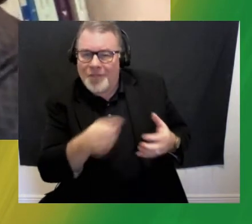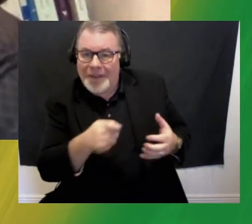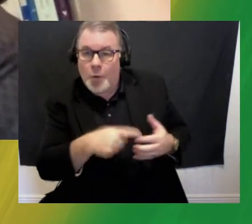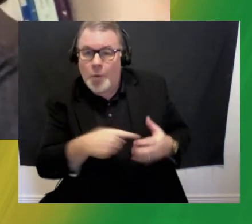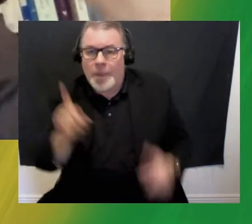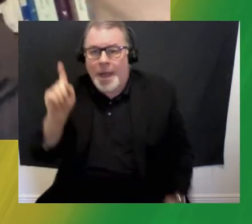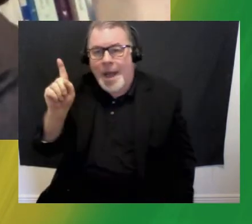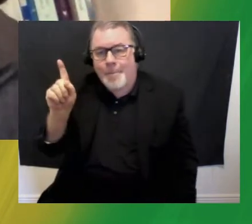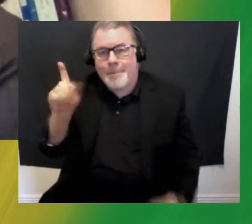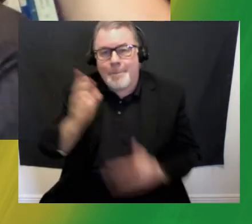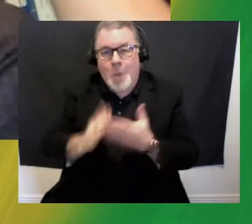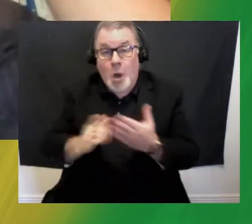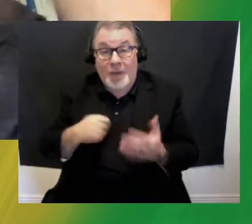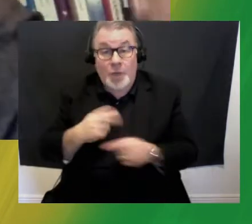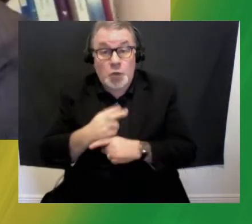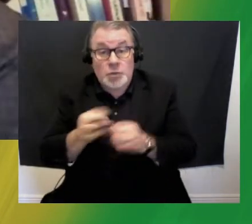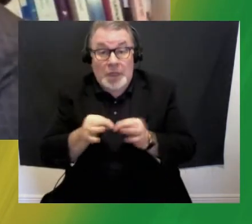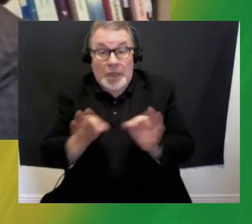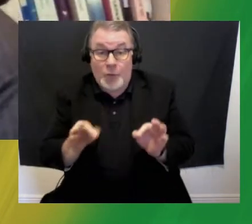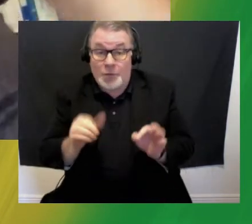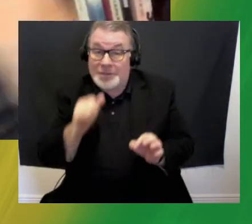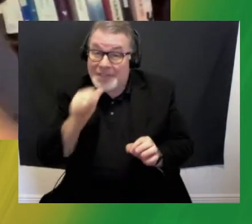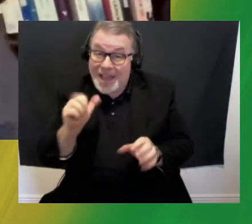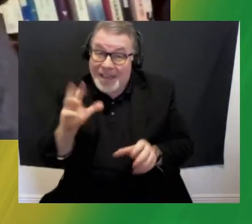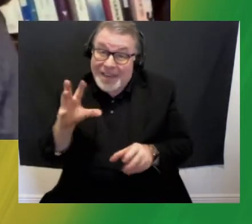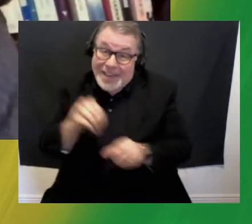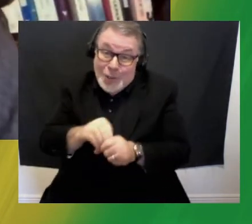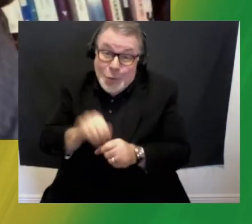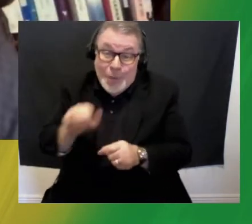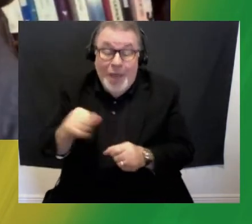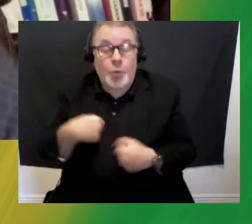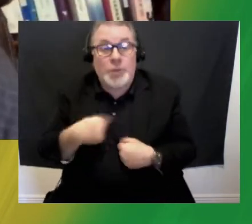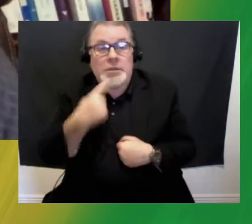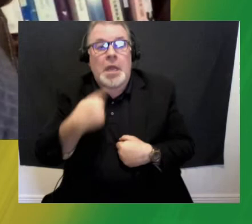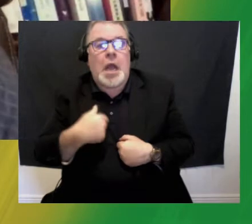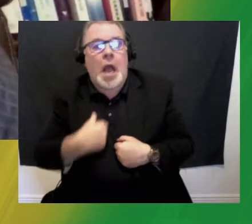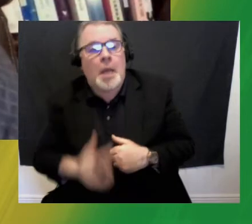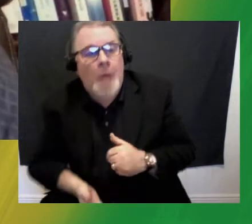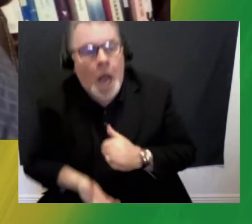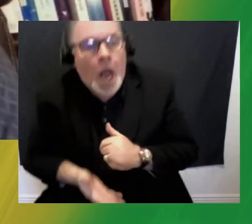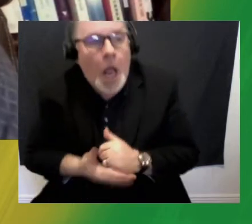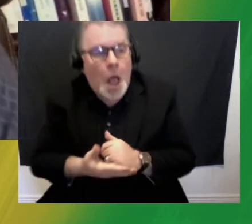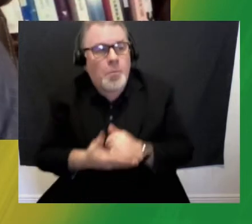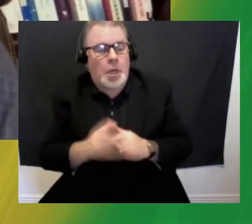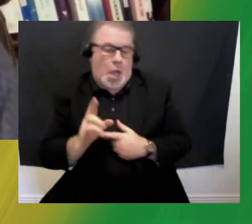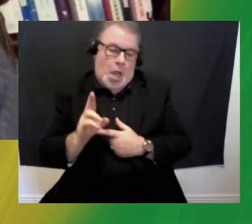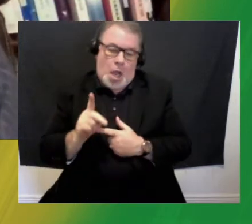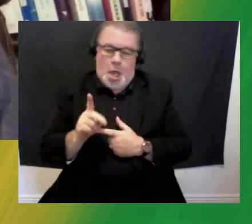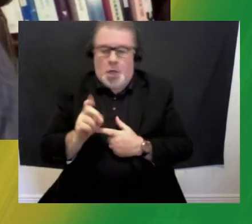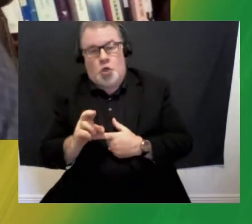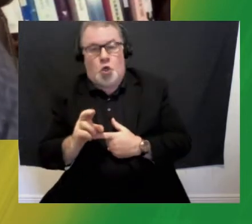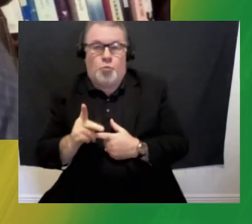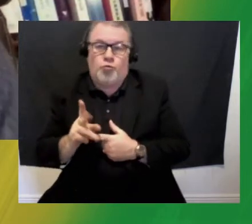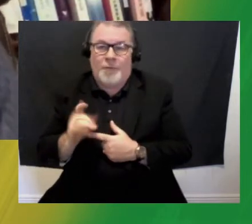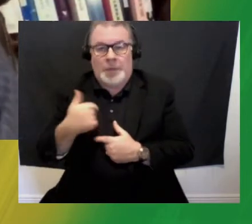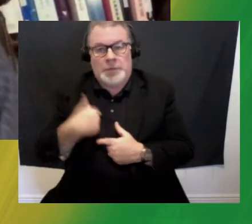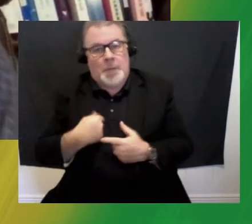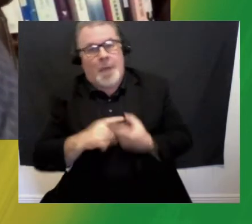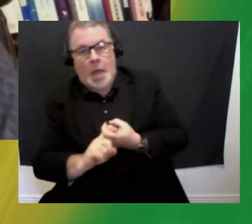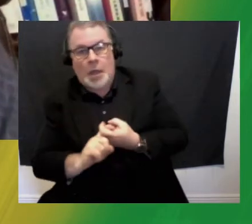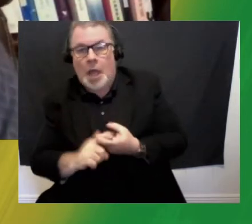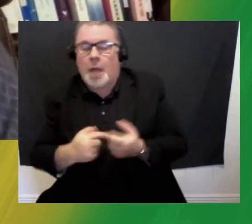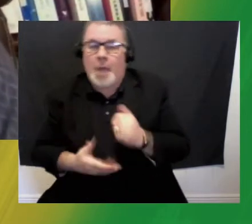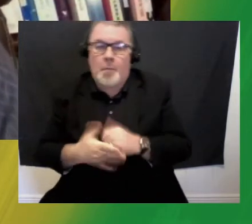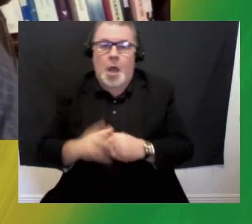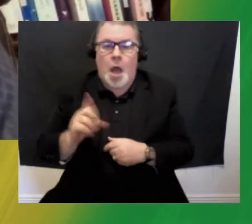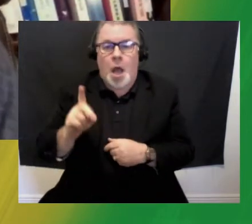piece. So if we use language that doesn't even engage that, if we just say, I'm helping the underprivileged because I'm an ally, or I'm helping the underserved, or I'm working